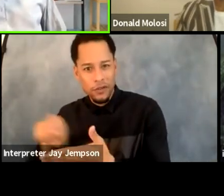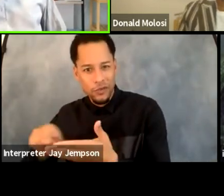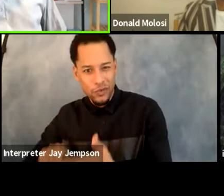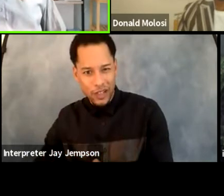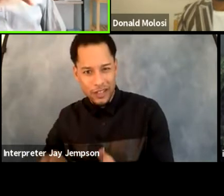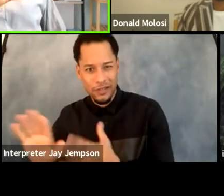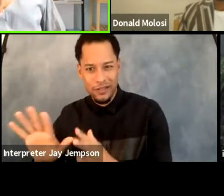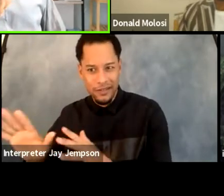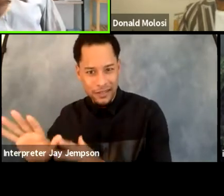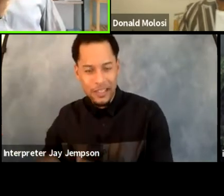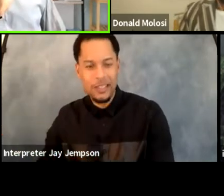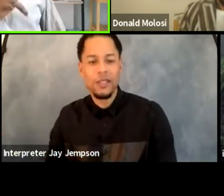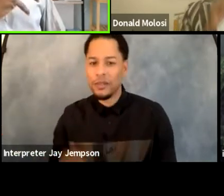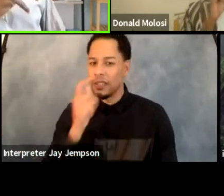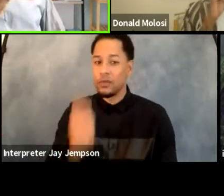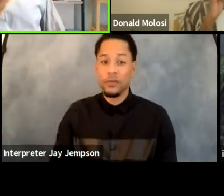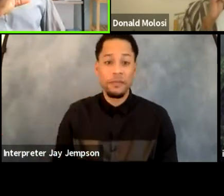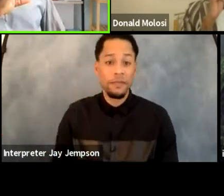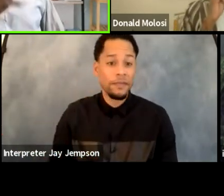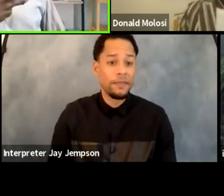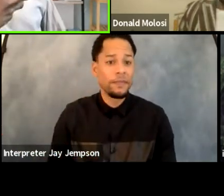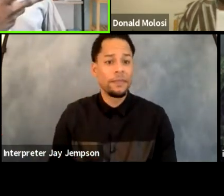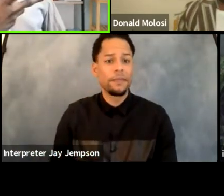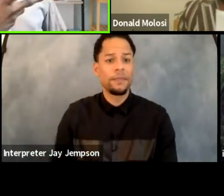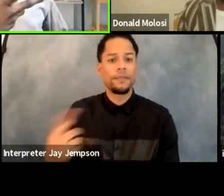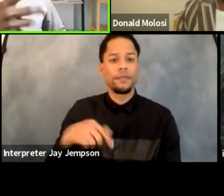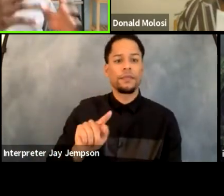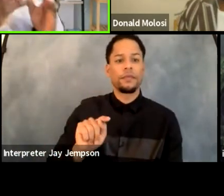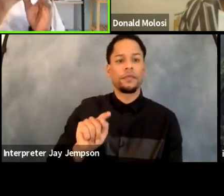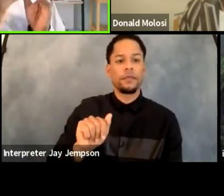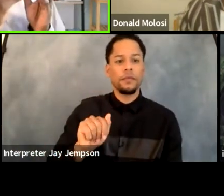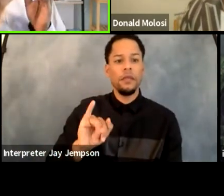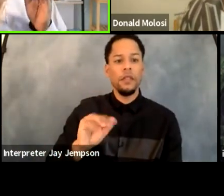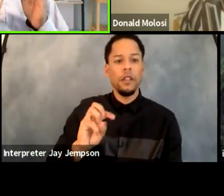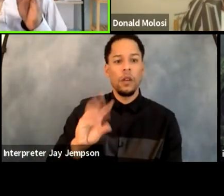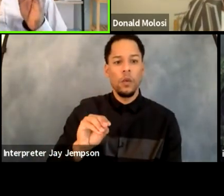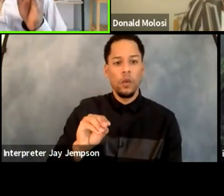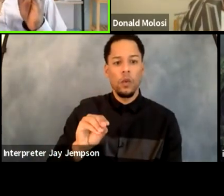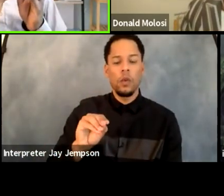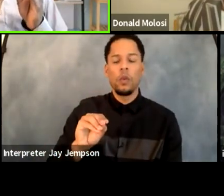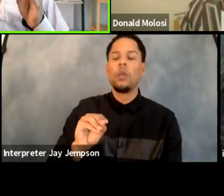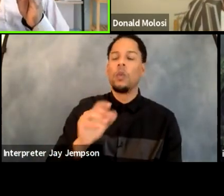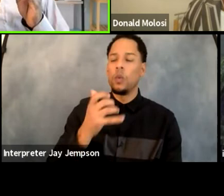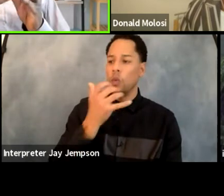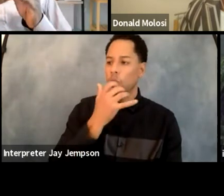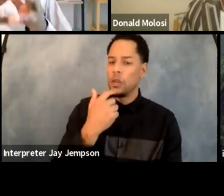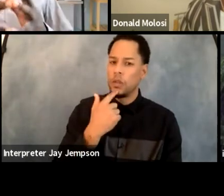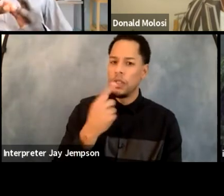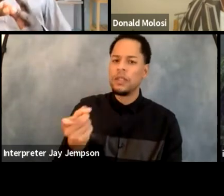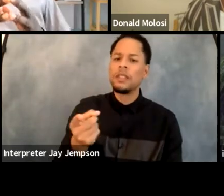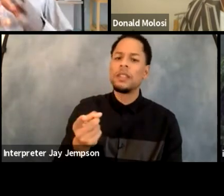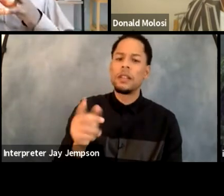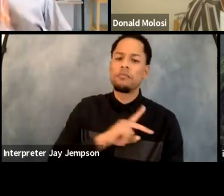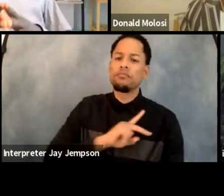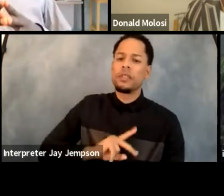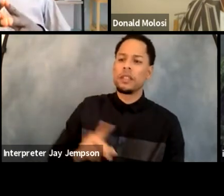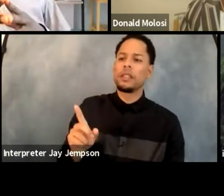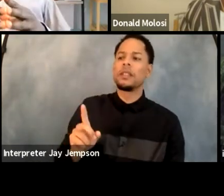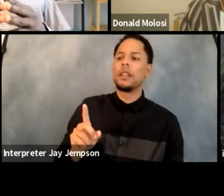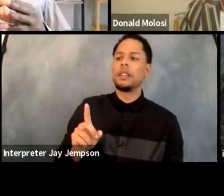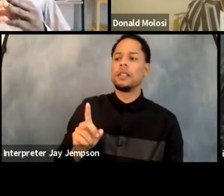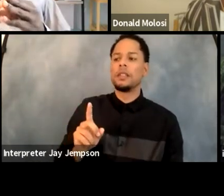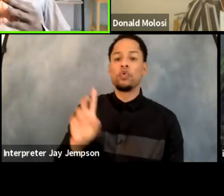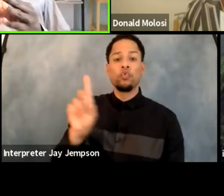Interesting. The three of you kind of touching on that, that the dramaturgy of now really acknowledge the how nuanced and